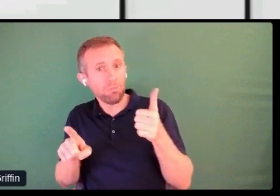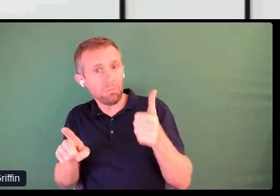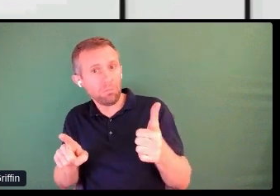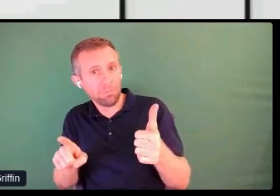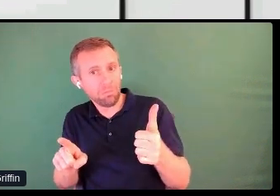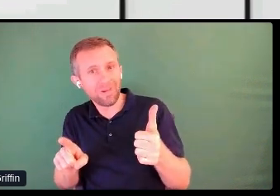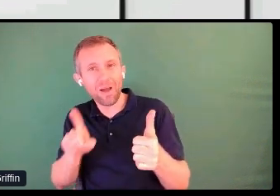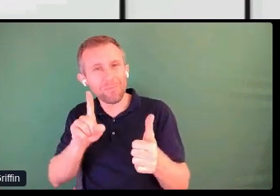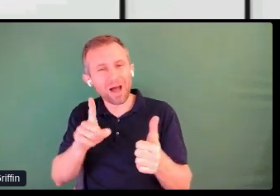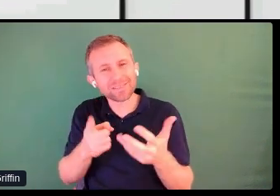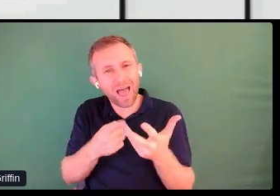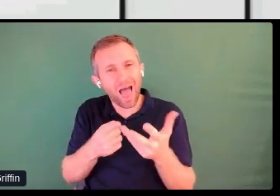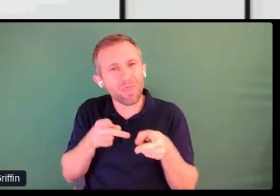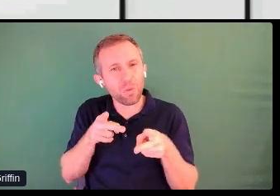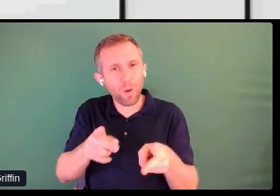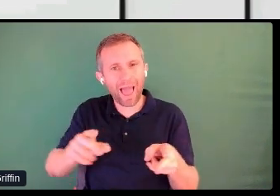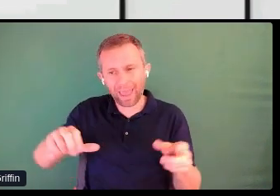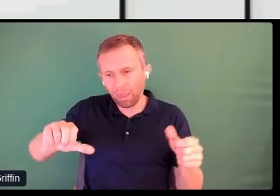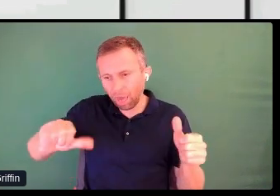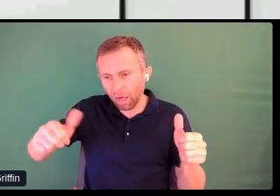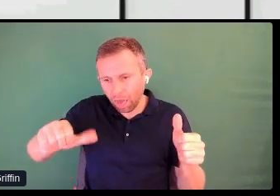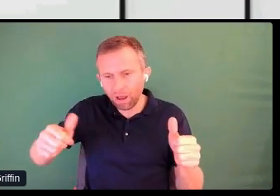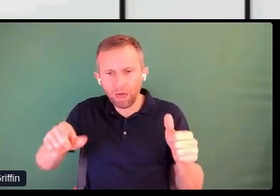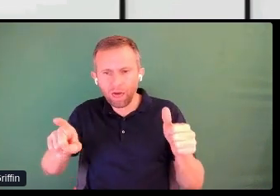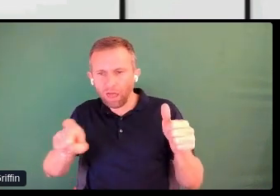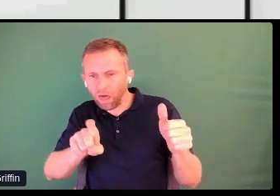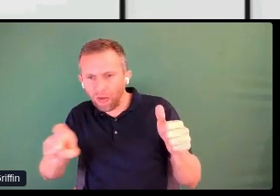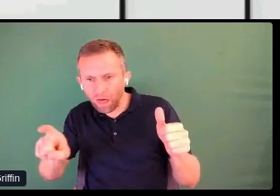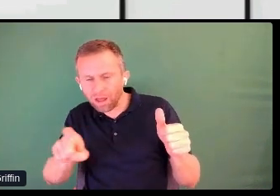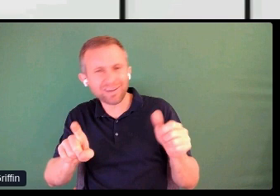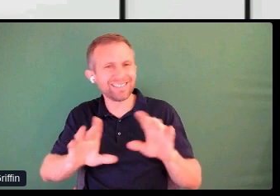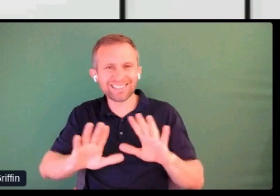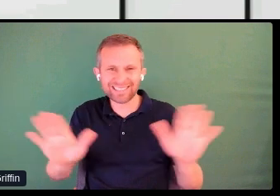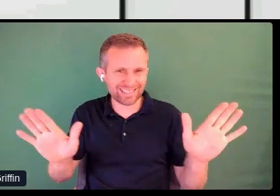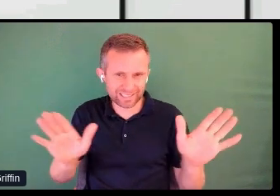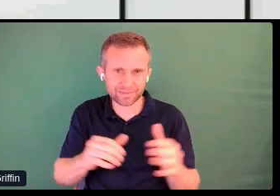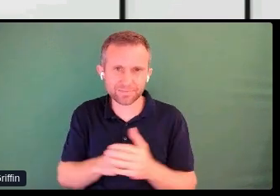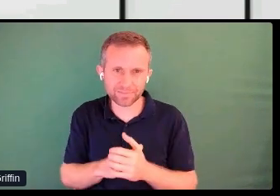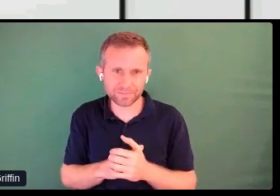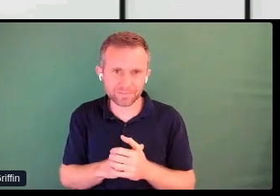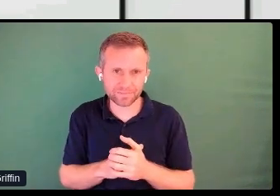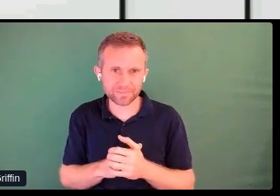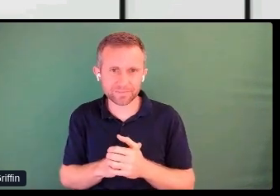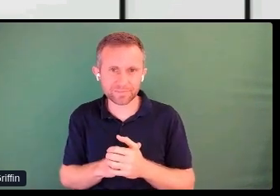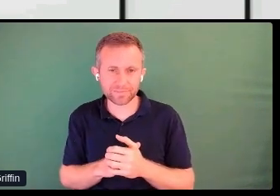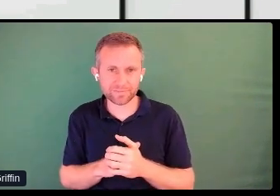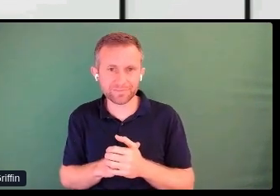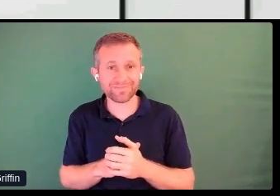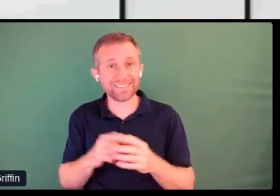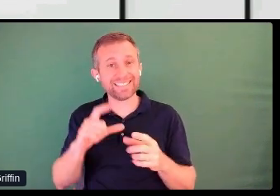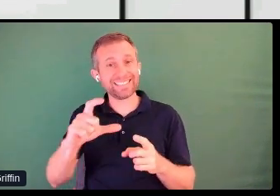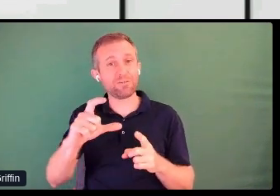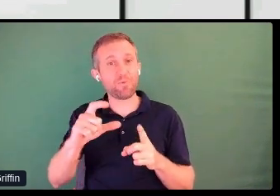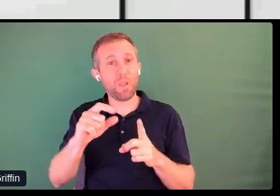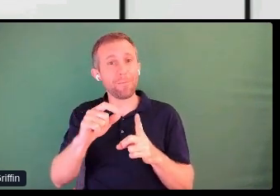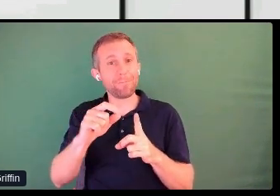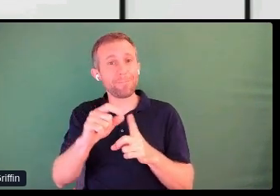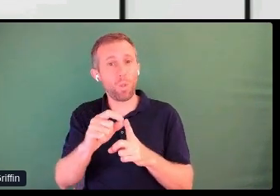movements make it impossible to control the wheel. Also, with more severe cerebral palsy or